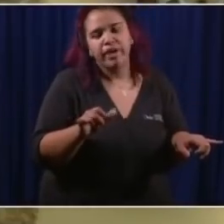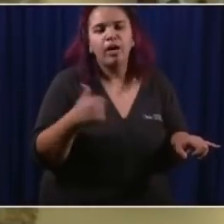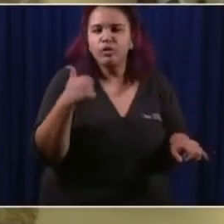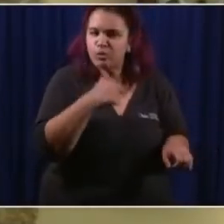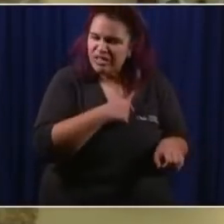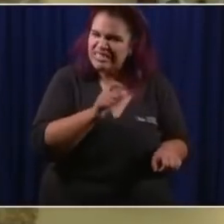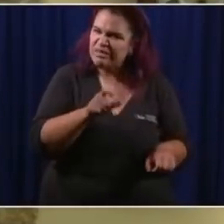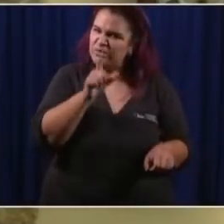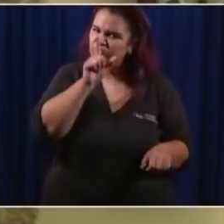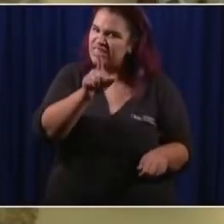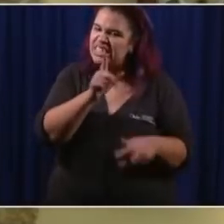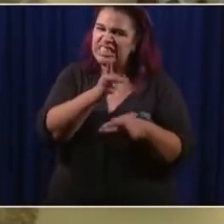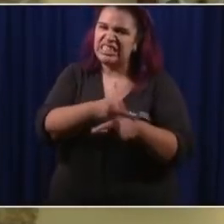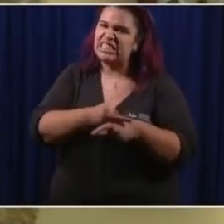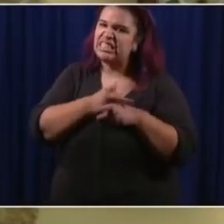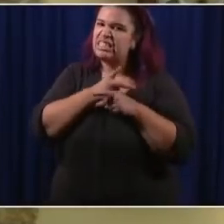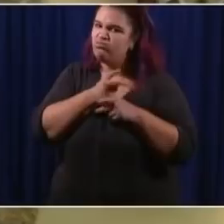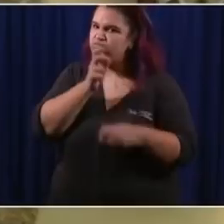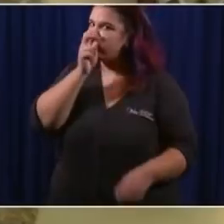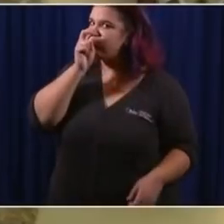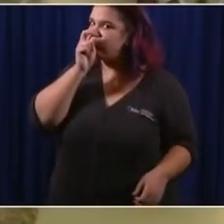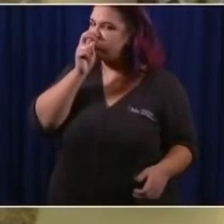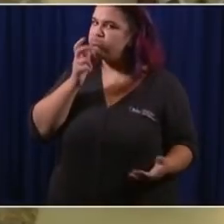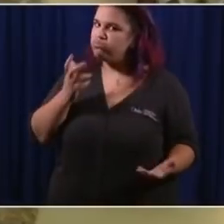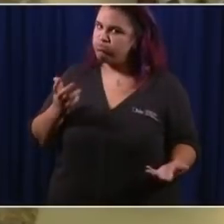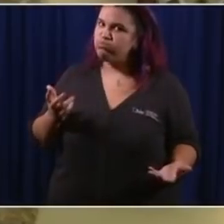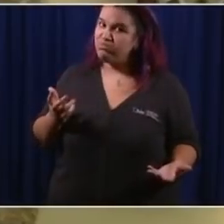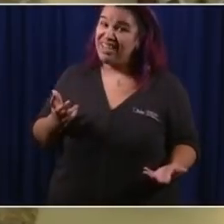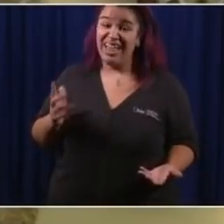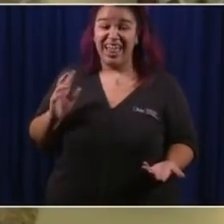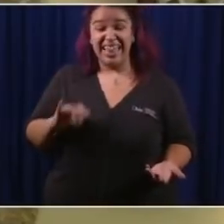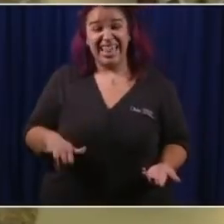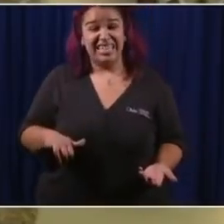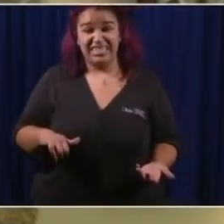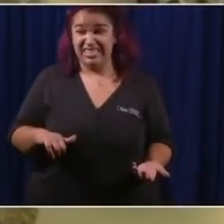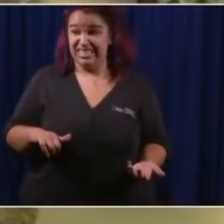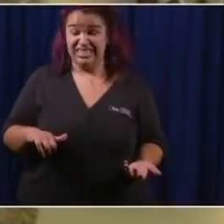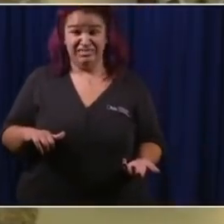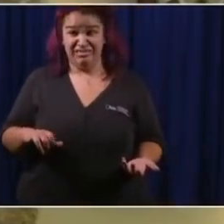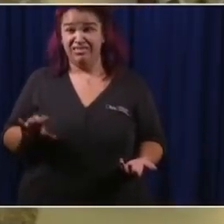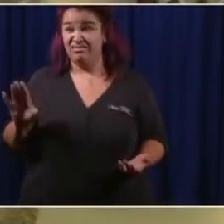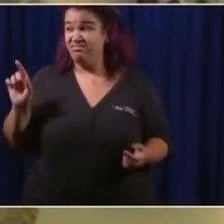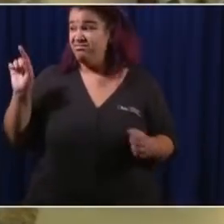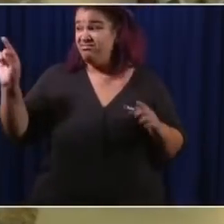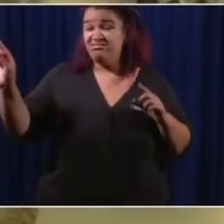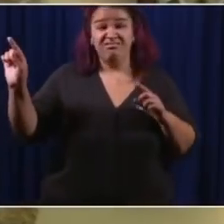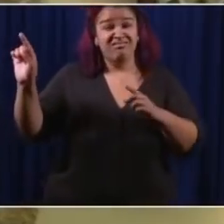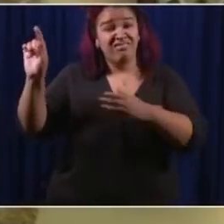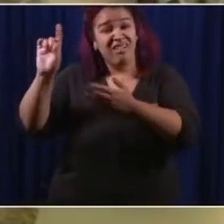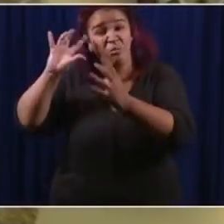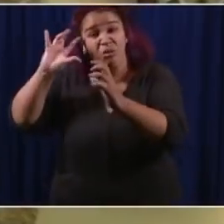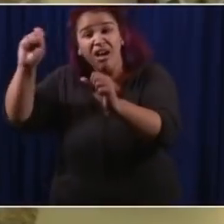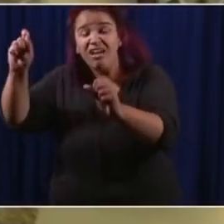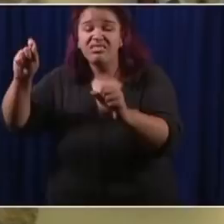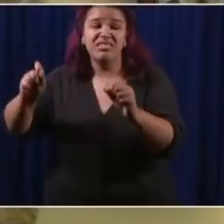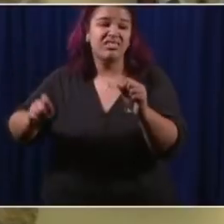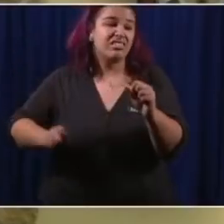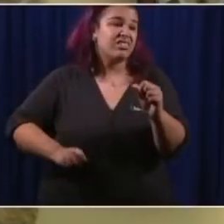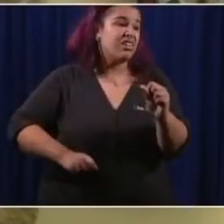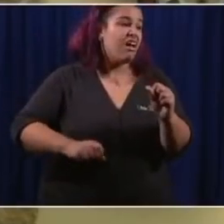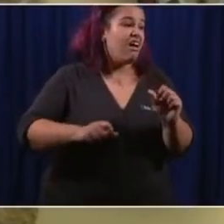down. And that's really the message that I hear, from college presidents,